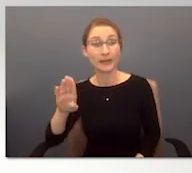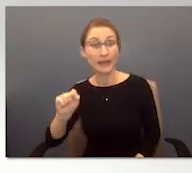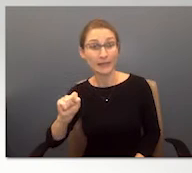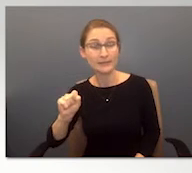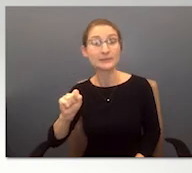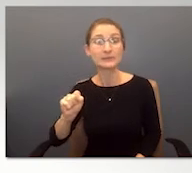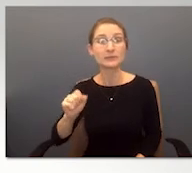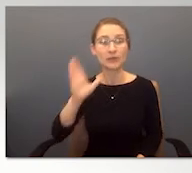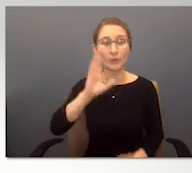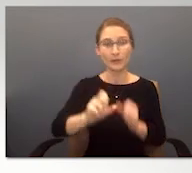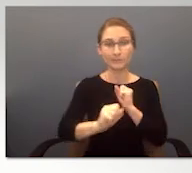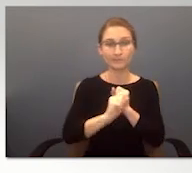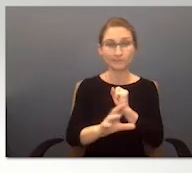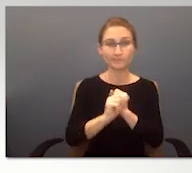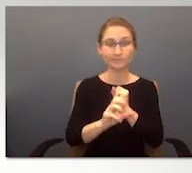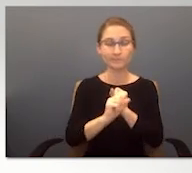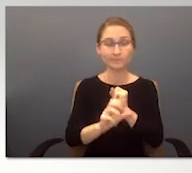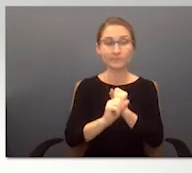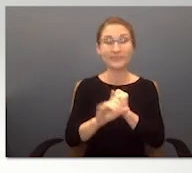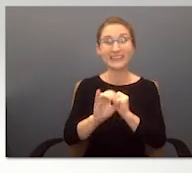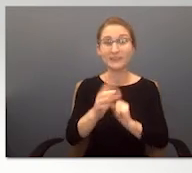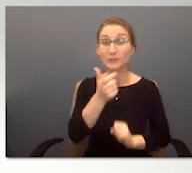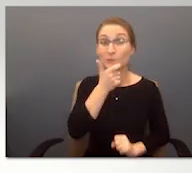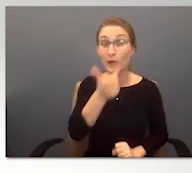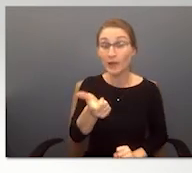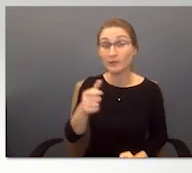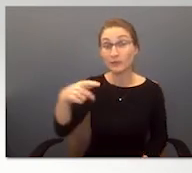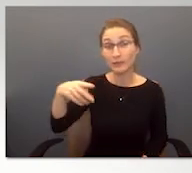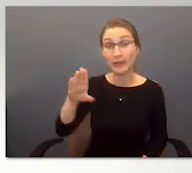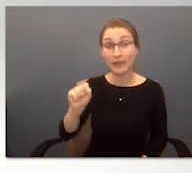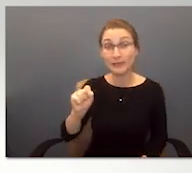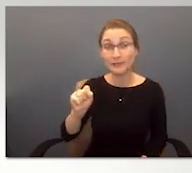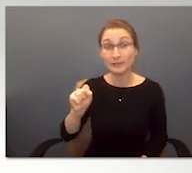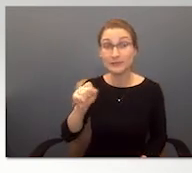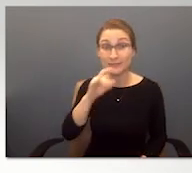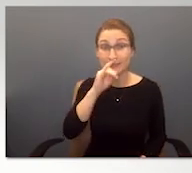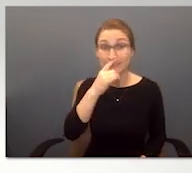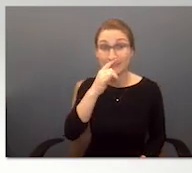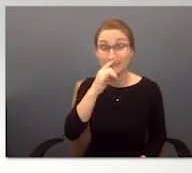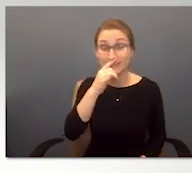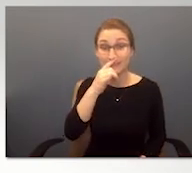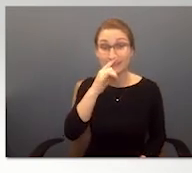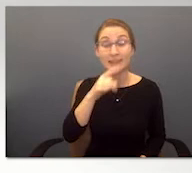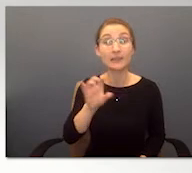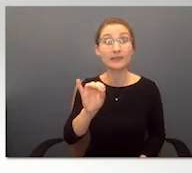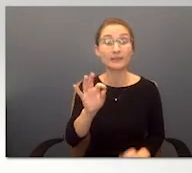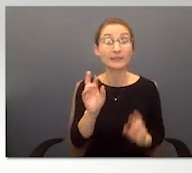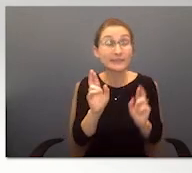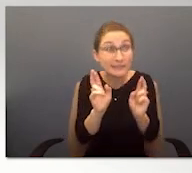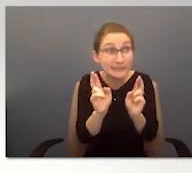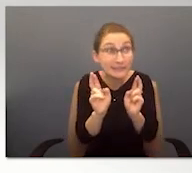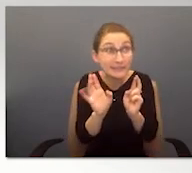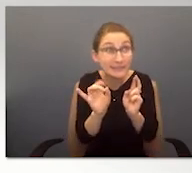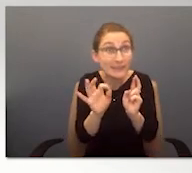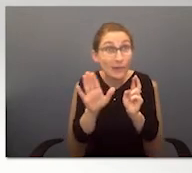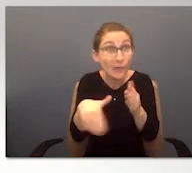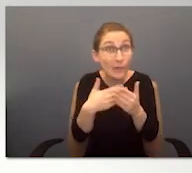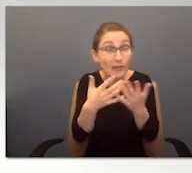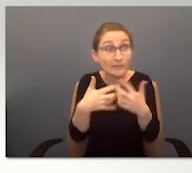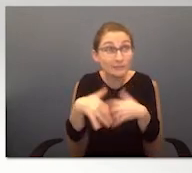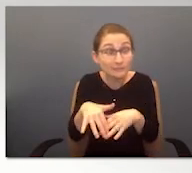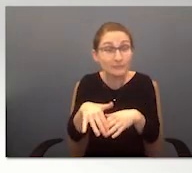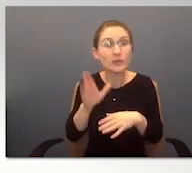airing, and soon to come, if you watch PBS Kids, Sesame Street, Daniel Tiger Neighborhood, I think, hopefully, if all goes well, you'll soon